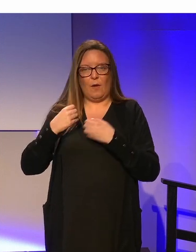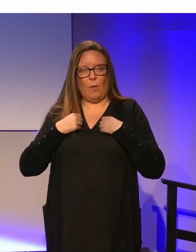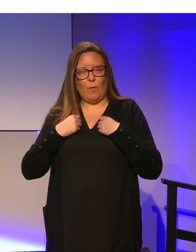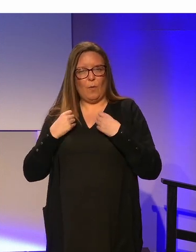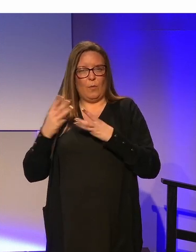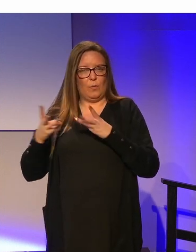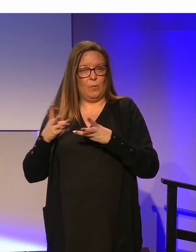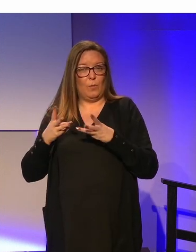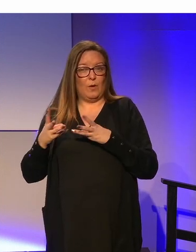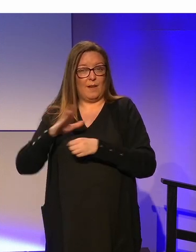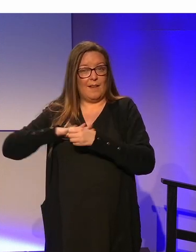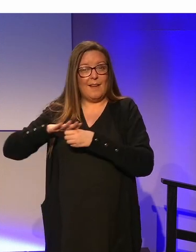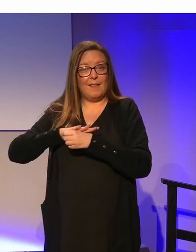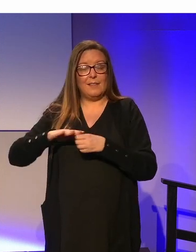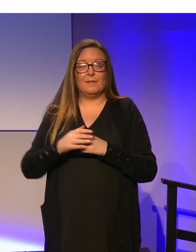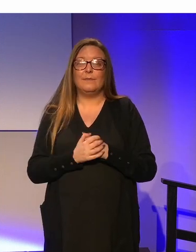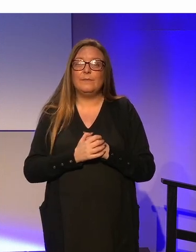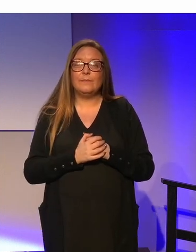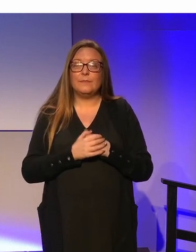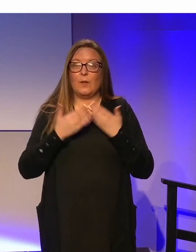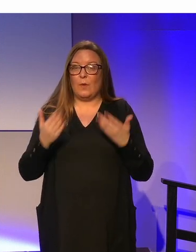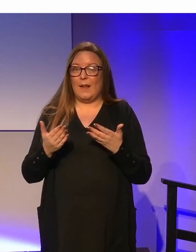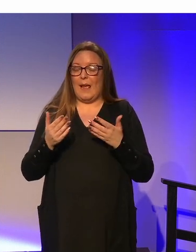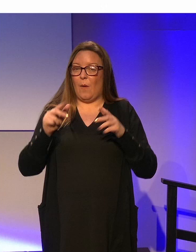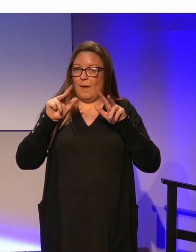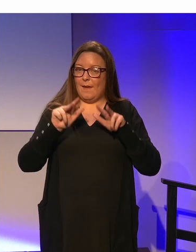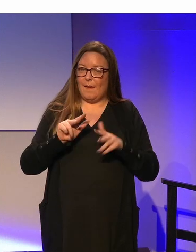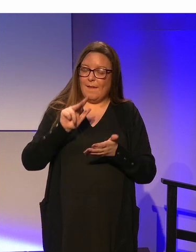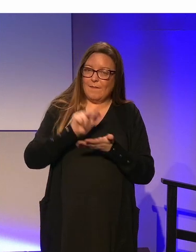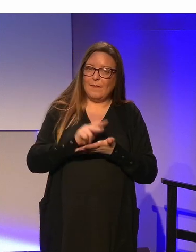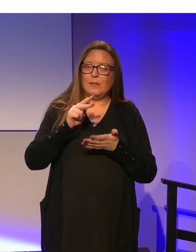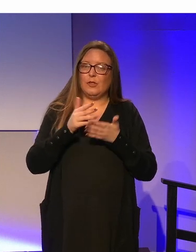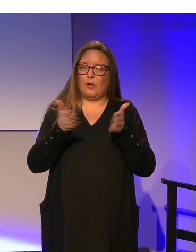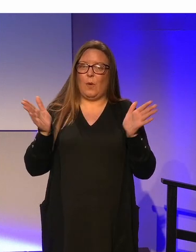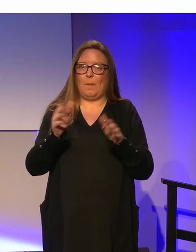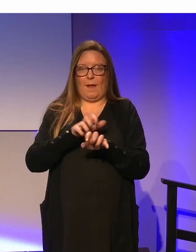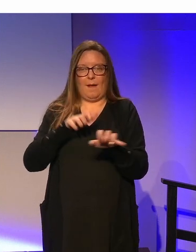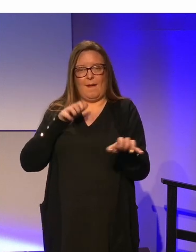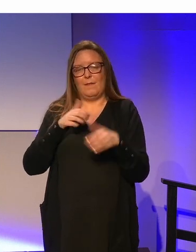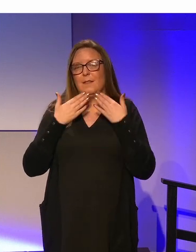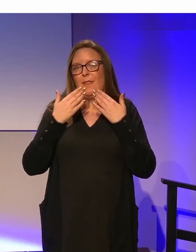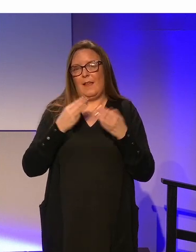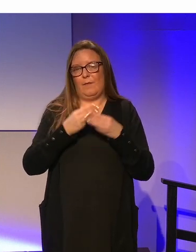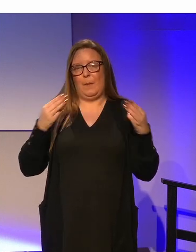respective spheres. But I would now officially like to open this conference. Go on, good.